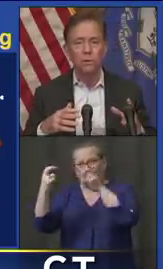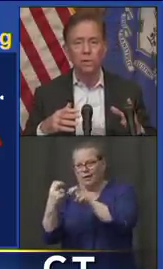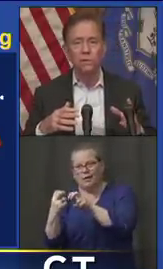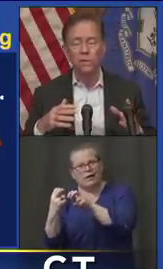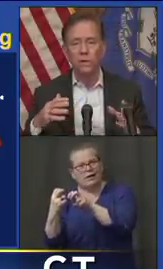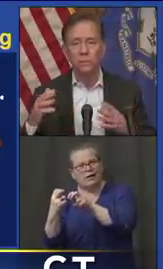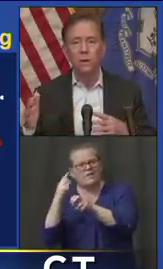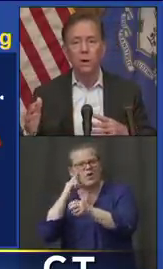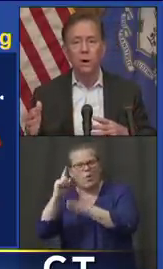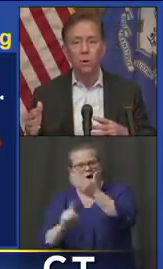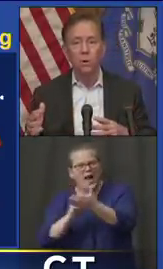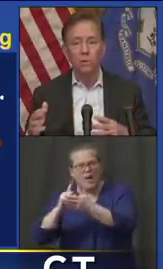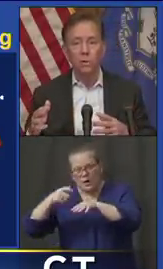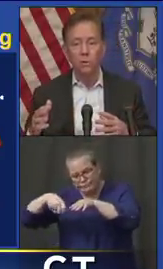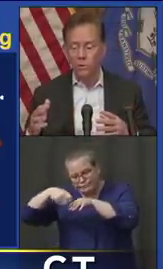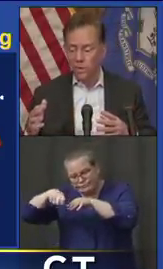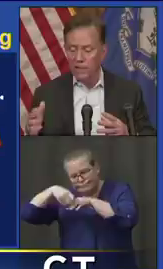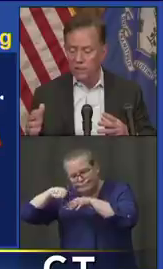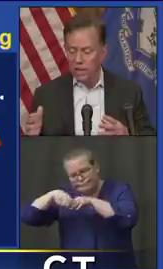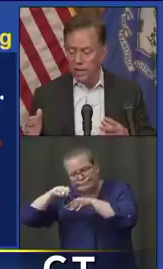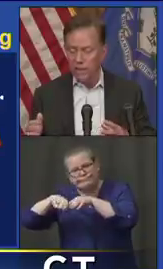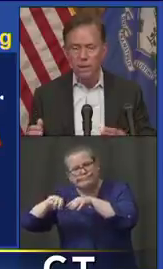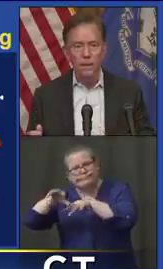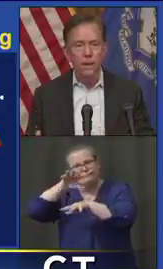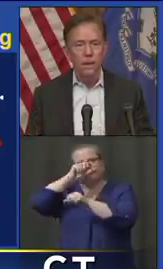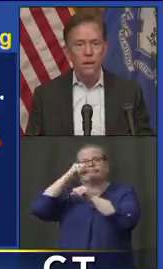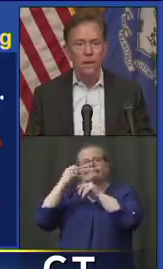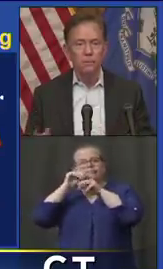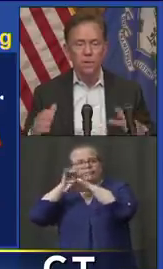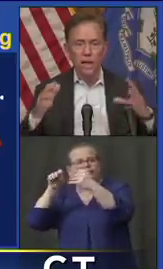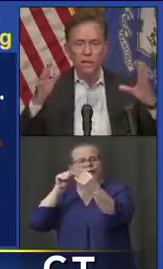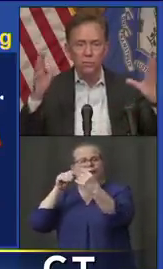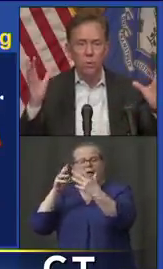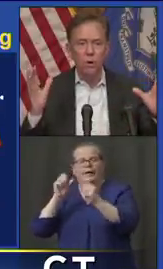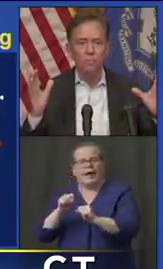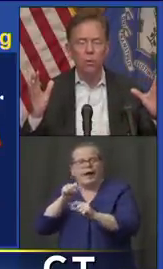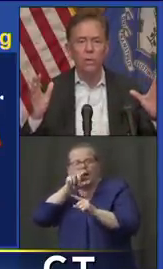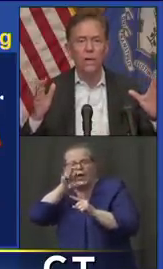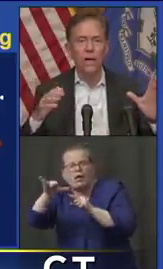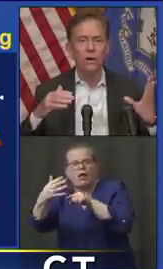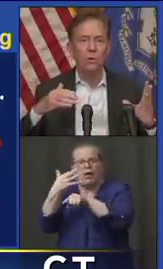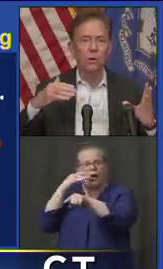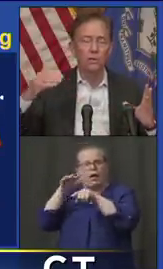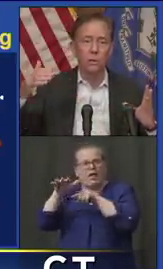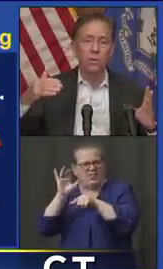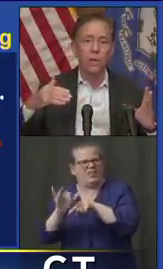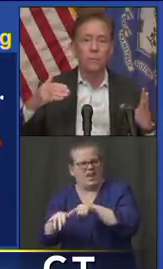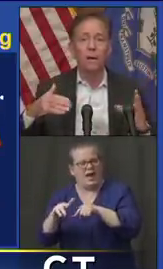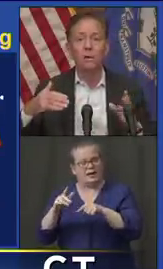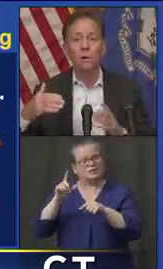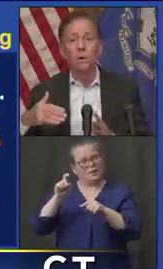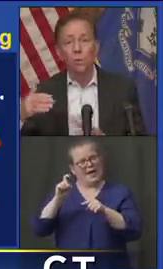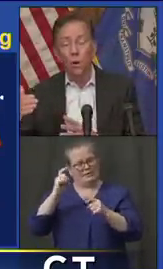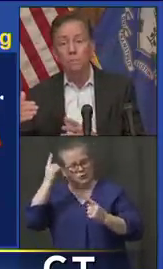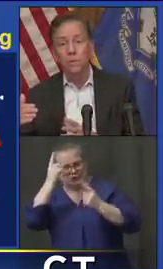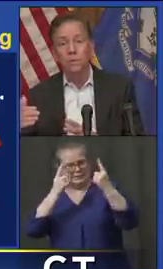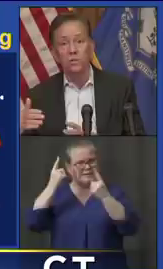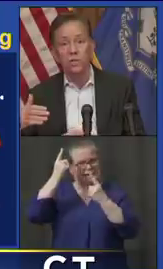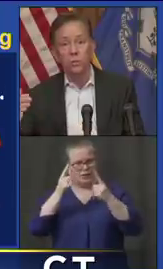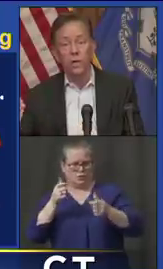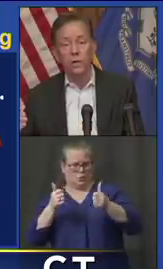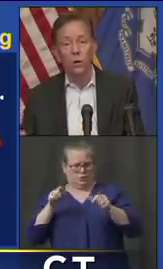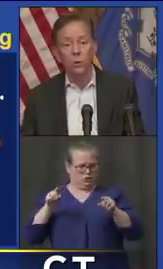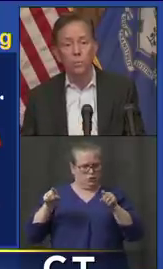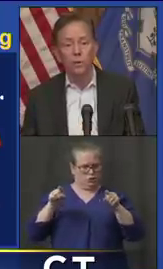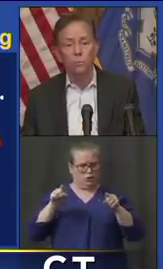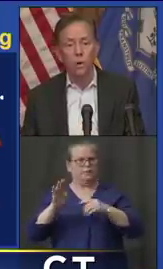that period of time or over the course of that day? So that is one broad category as we think about what businesses